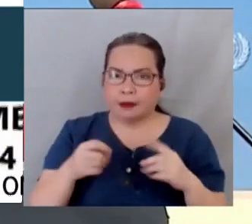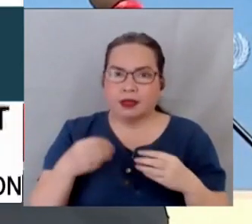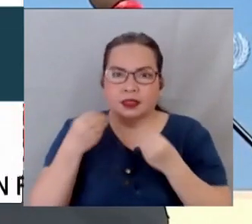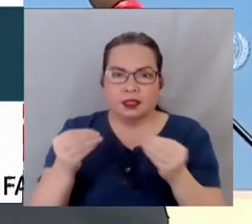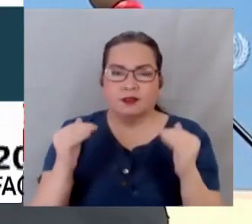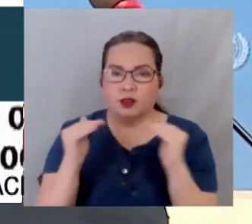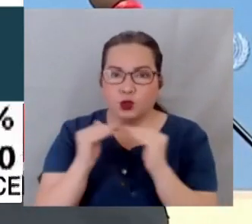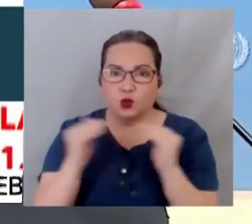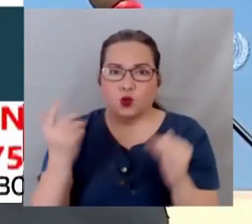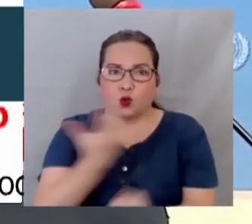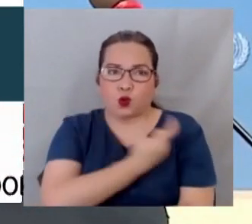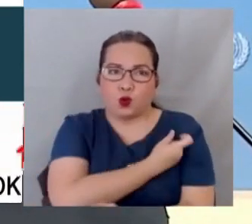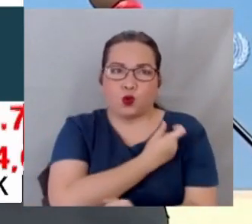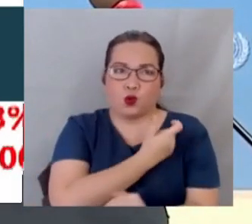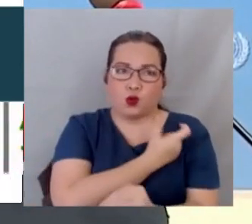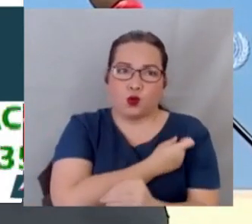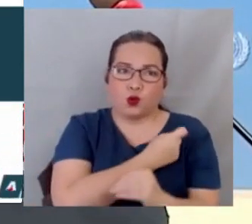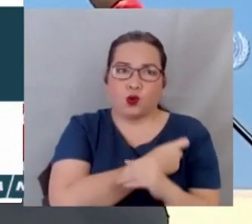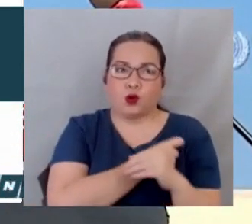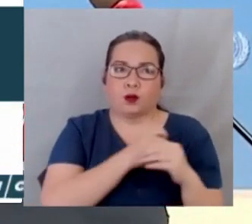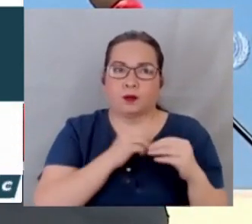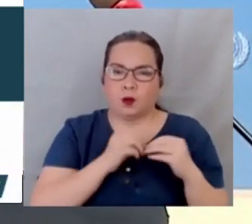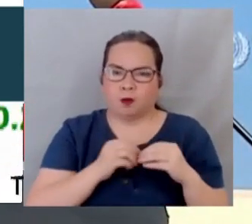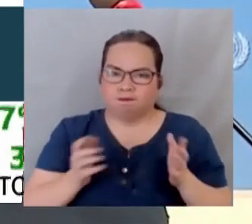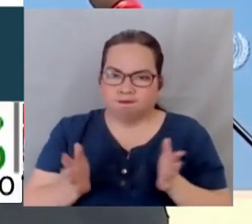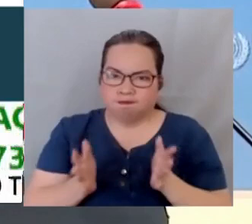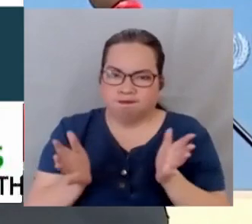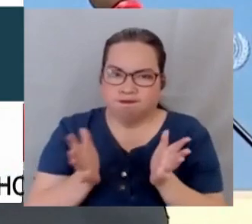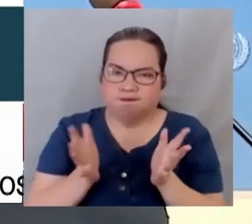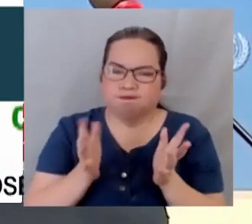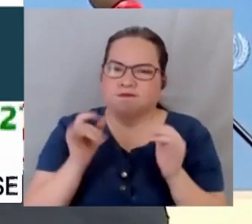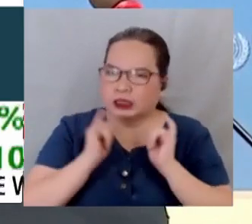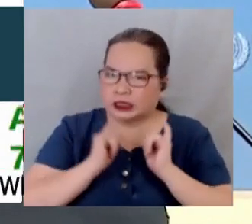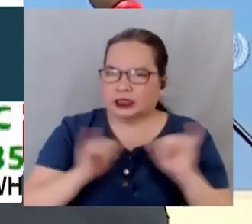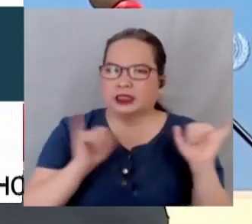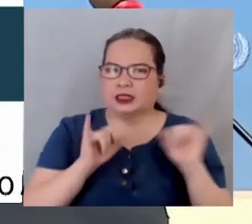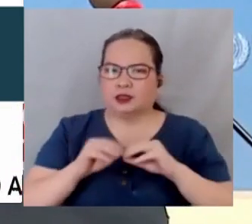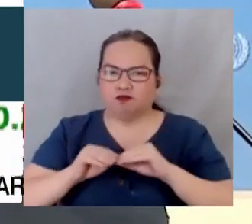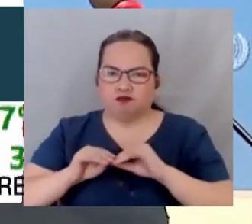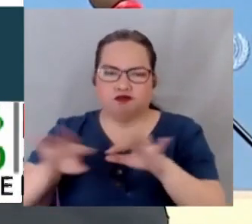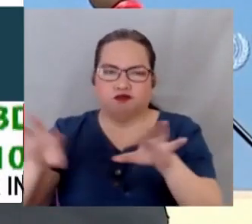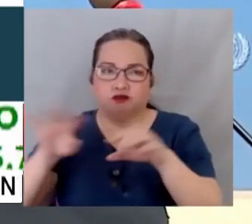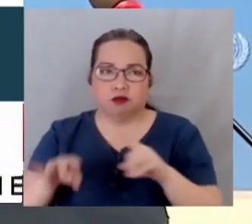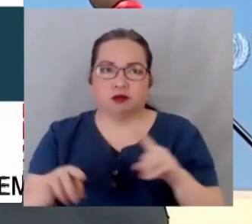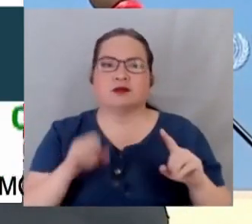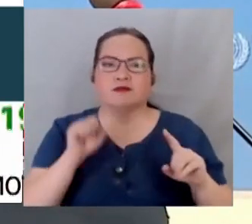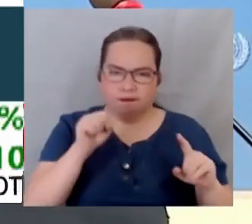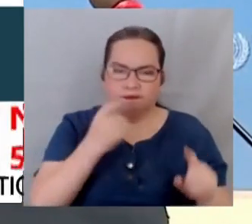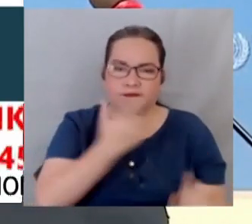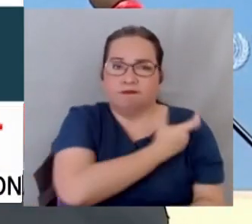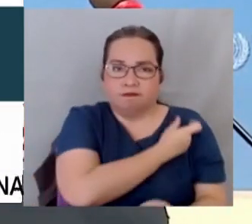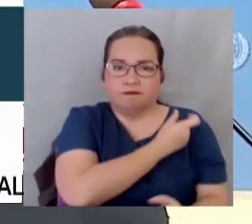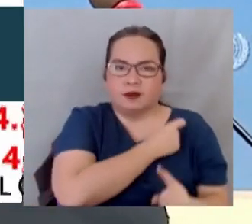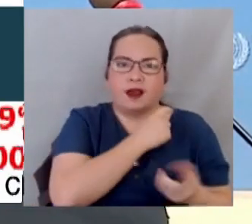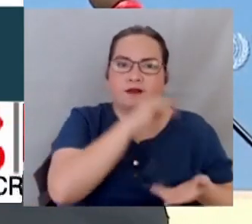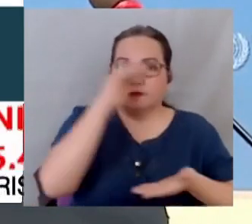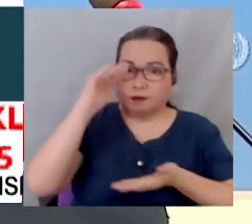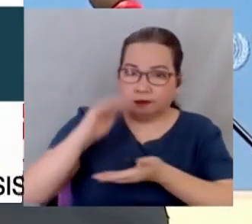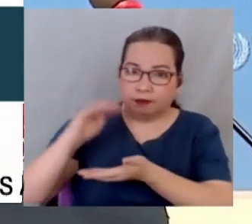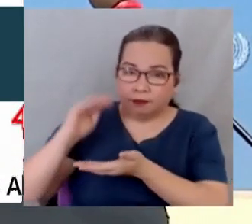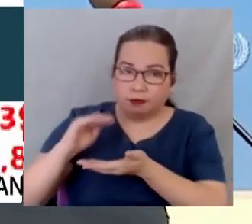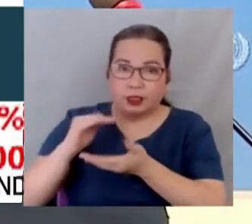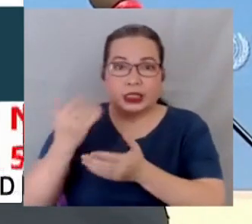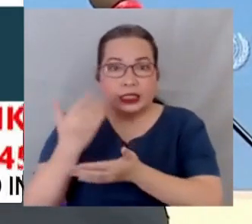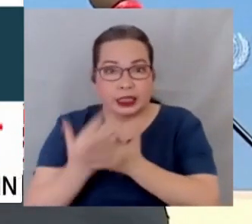all driving transmission. Yes, vaccines are reducing severe disease and deaths in countries that